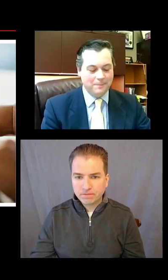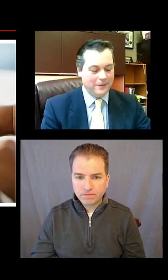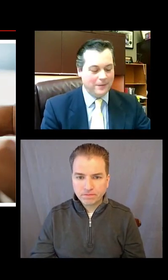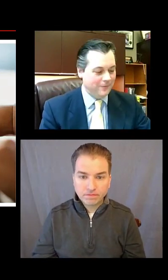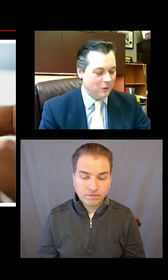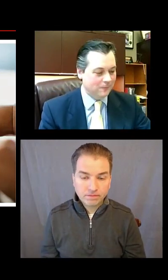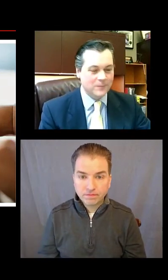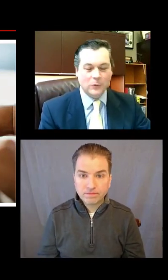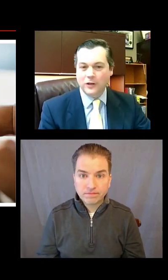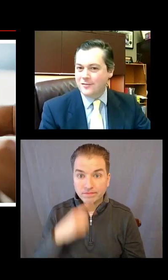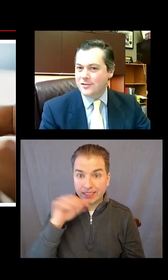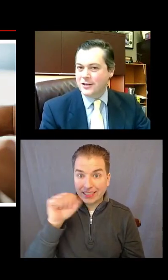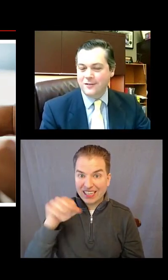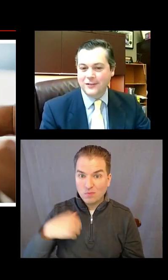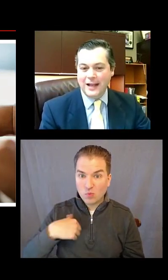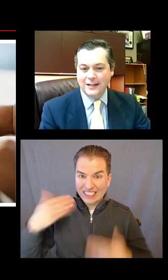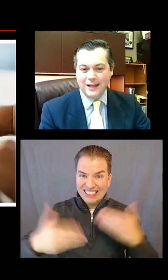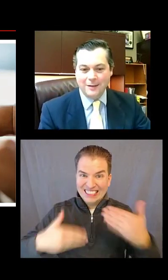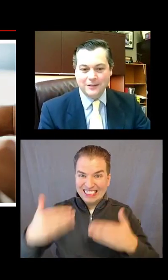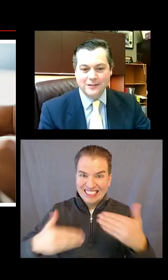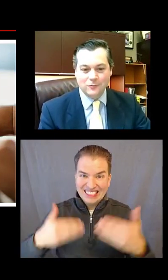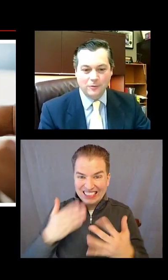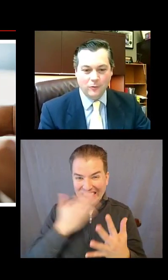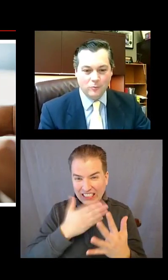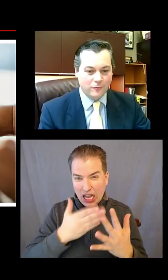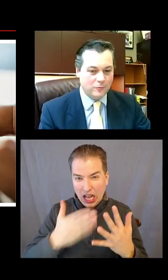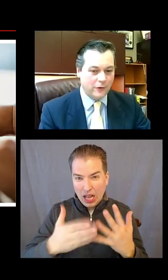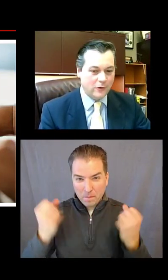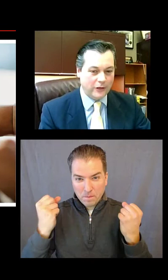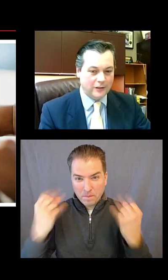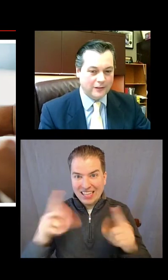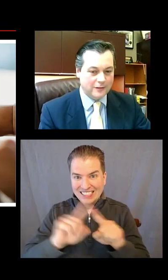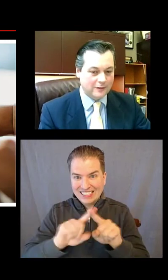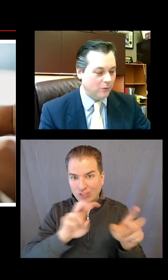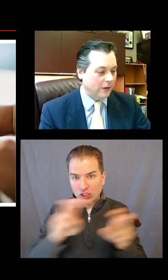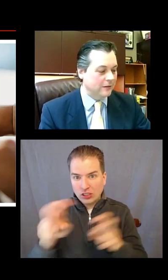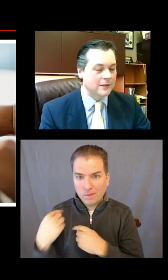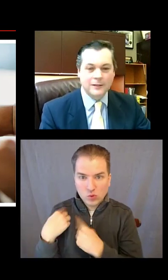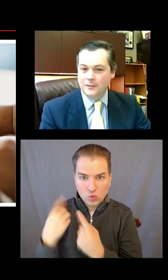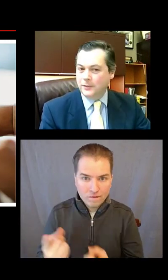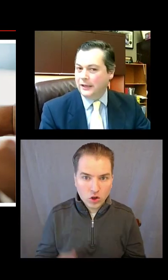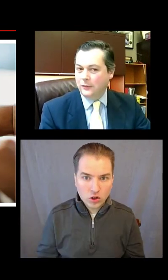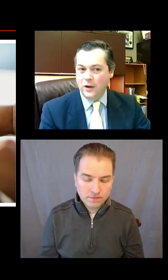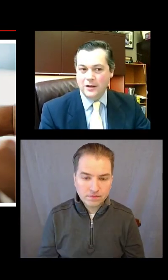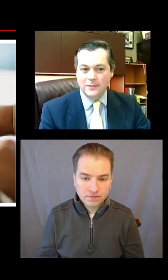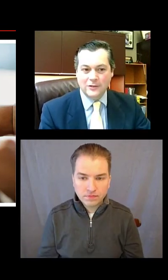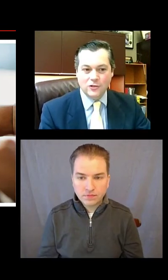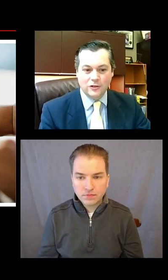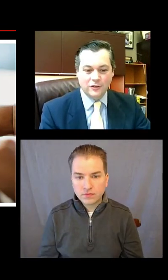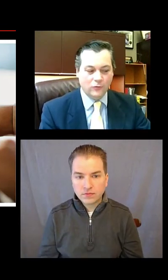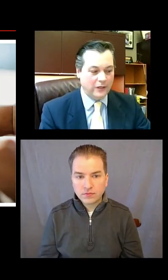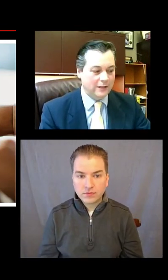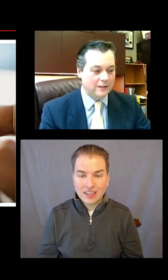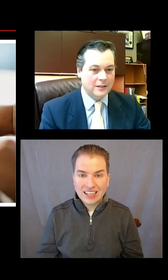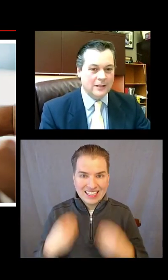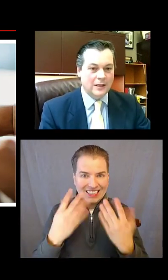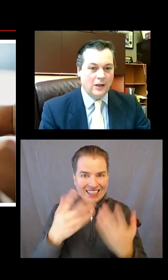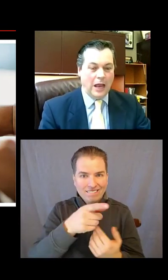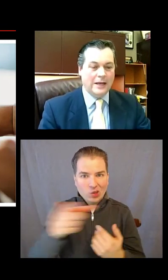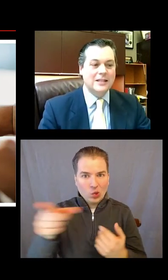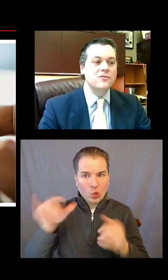It might be a few. We're covering Yeah, an awful lot of topics. We're moving pretty quickly at this point. But I want absolutely. to make sure